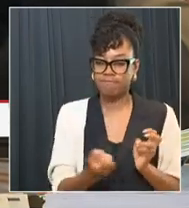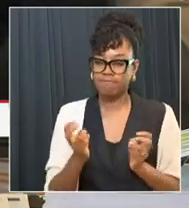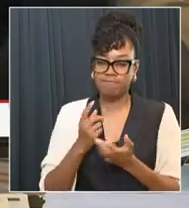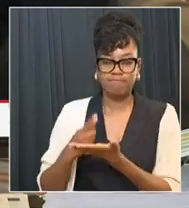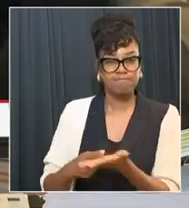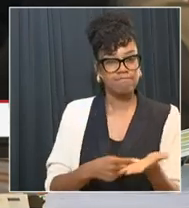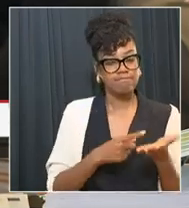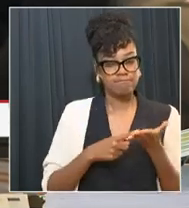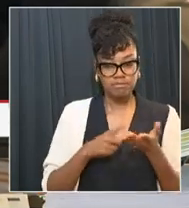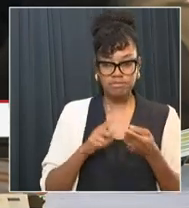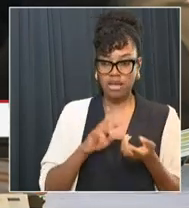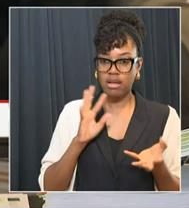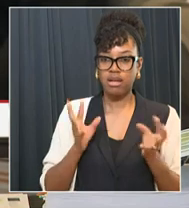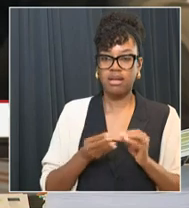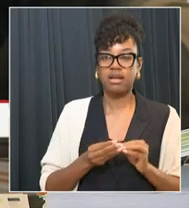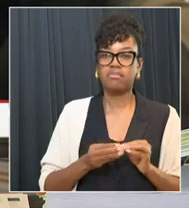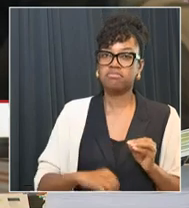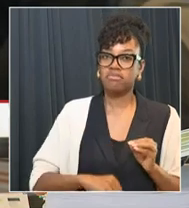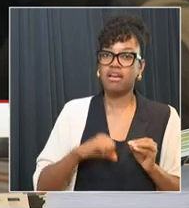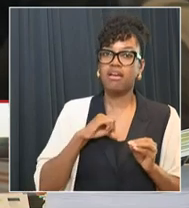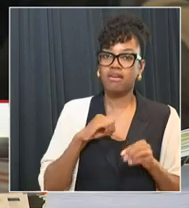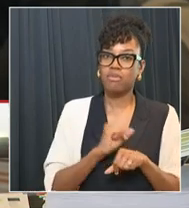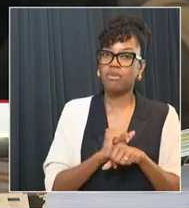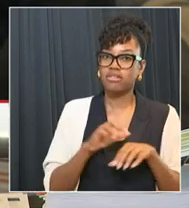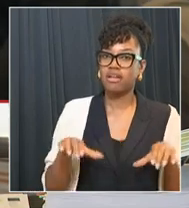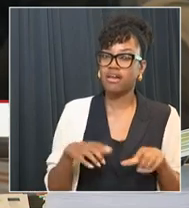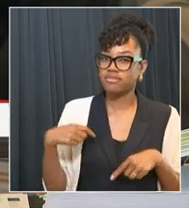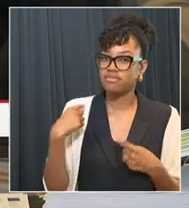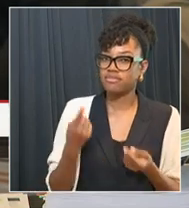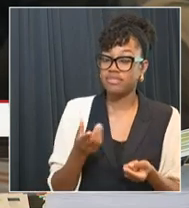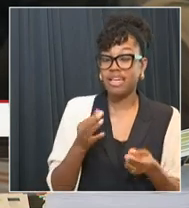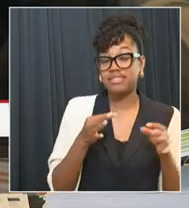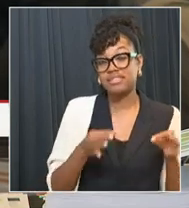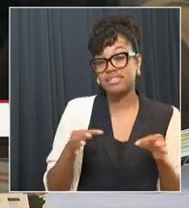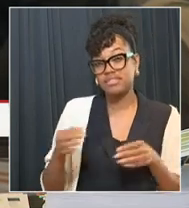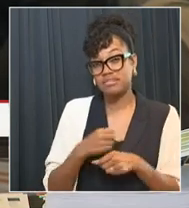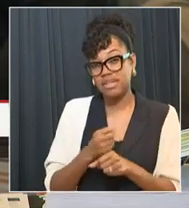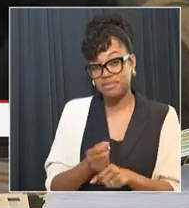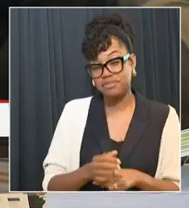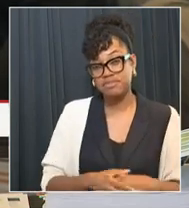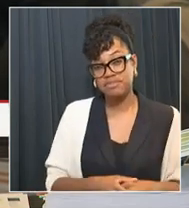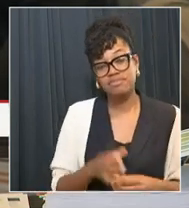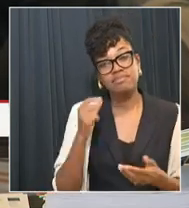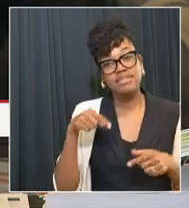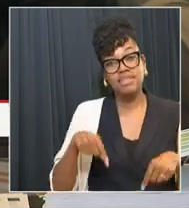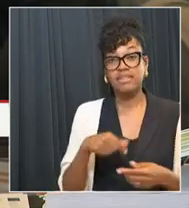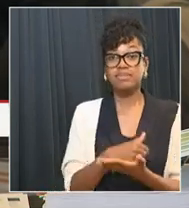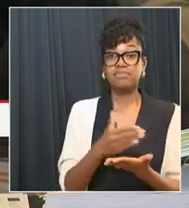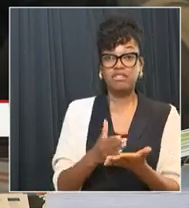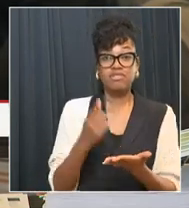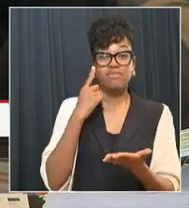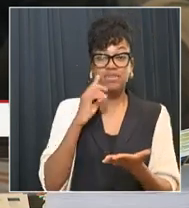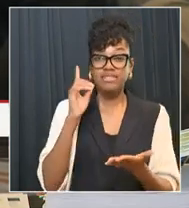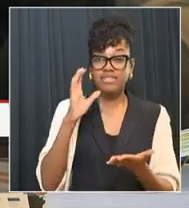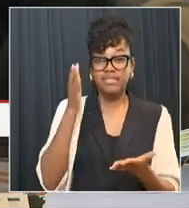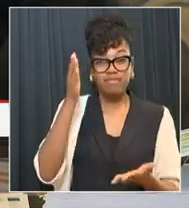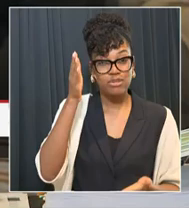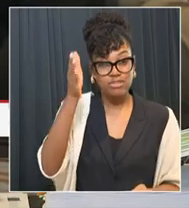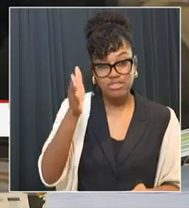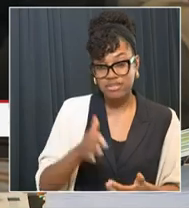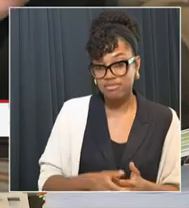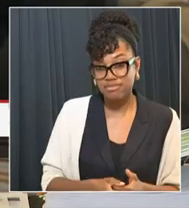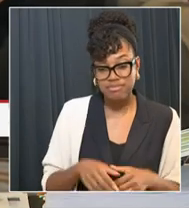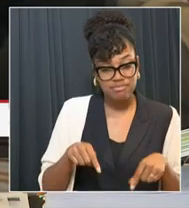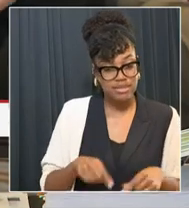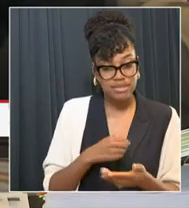done and the decisions we've made. And it is a budget for DC's future. It's not a budget